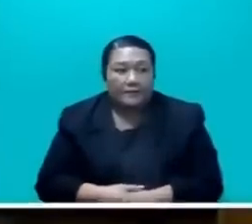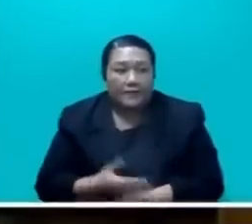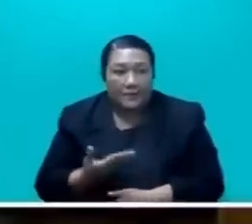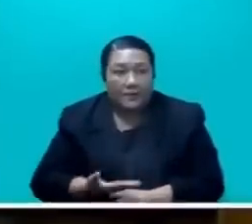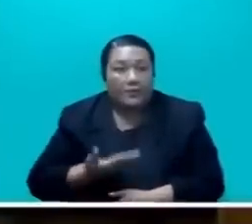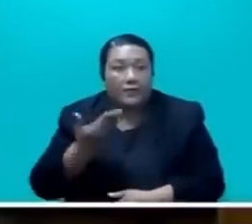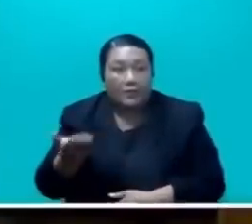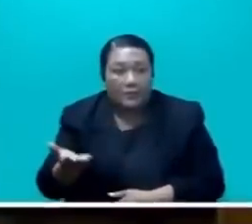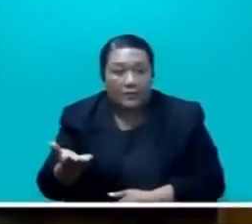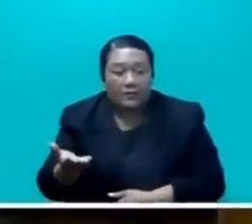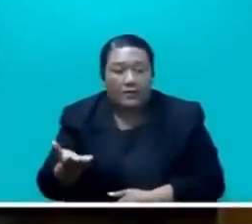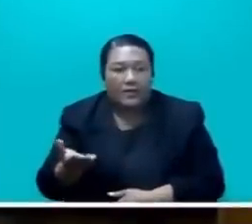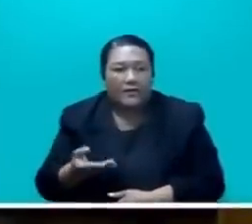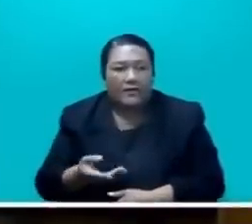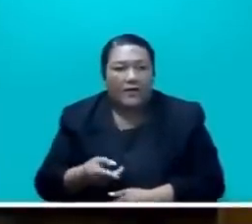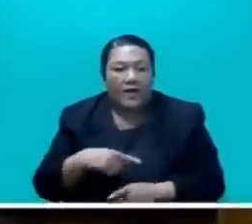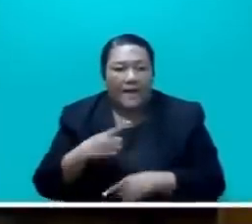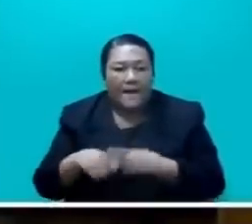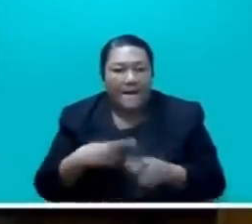sentence.